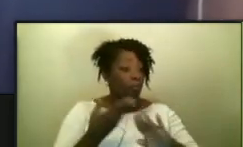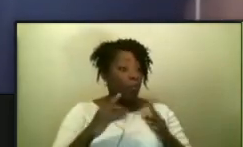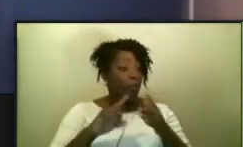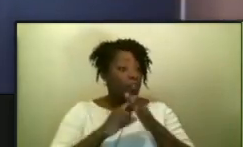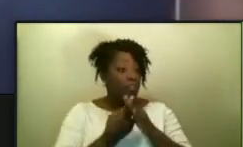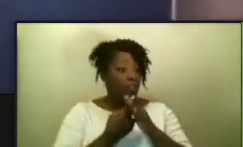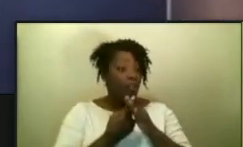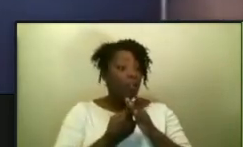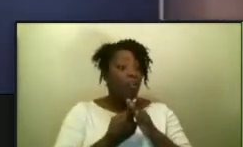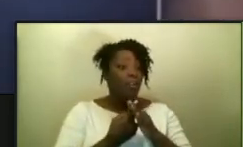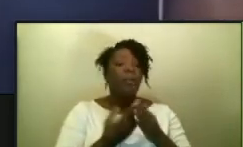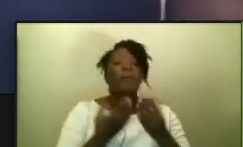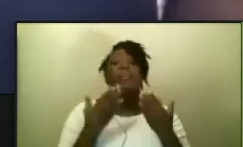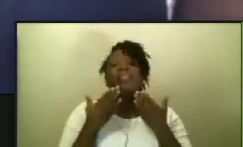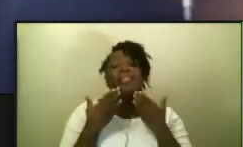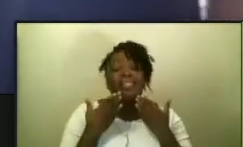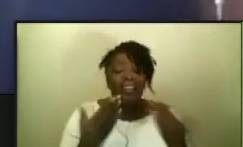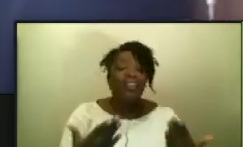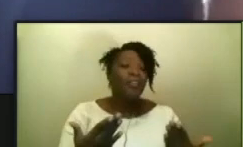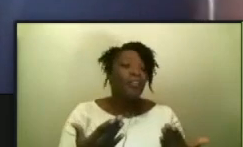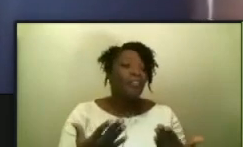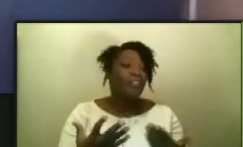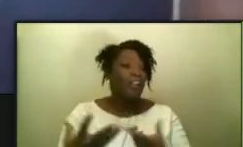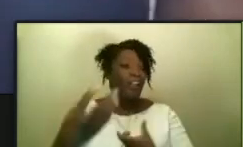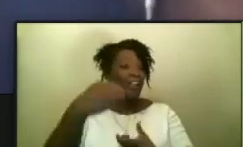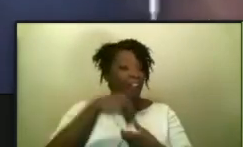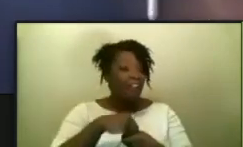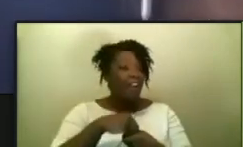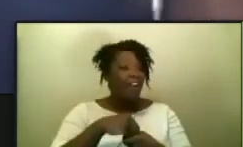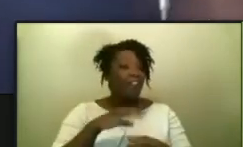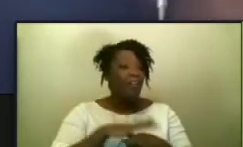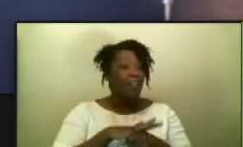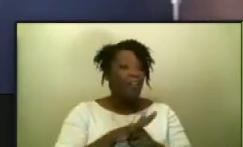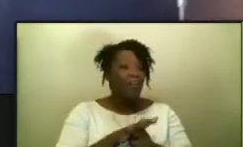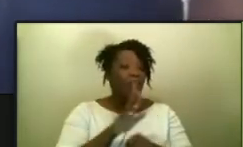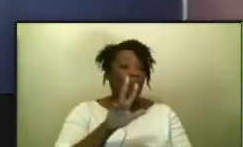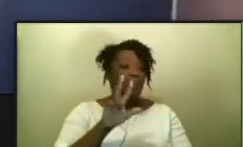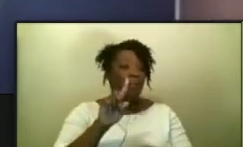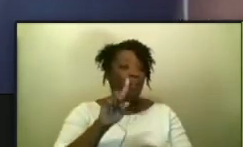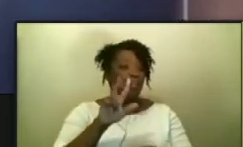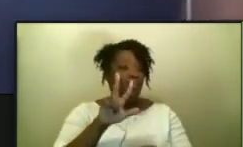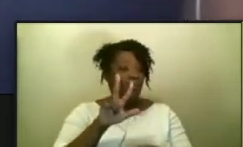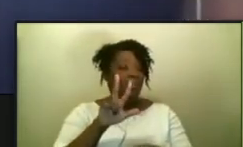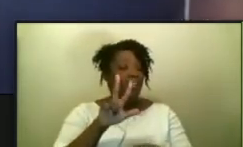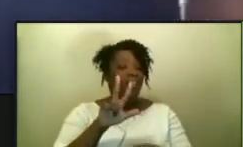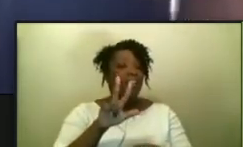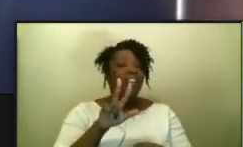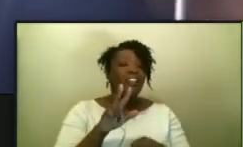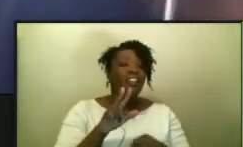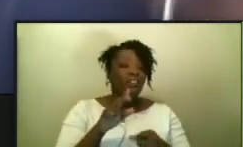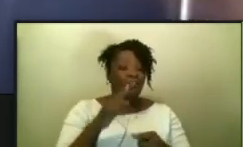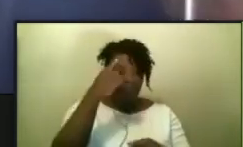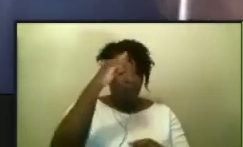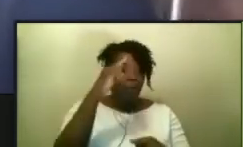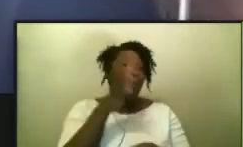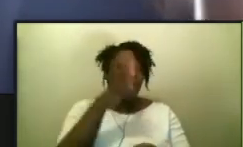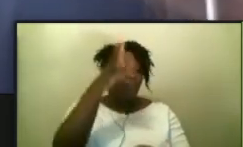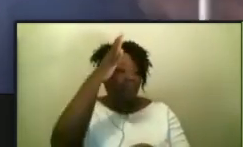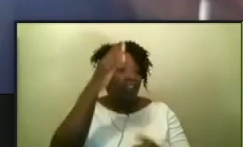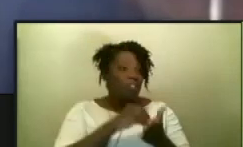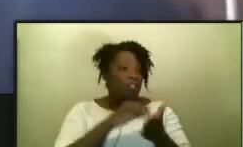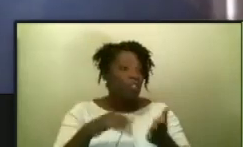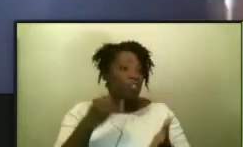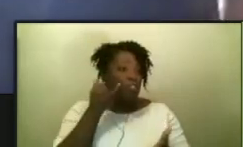hall, I want to thank you for joining the COVID-313 Community Coalition for Families and Students. And just in case we have any